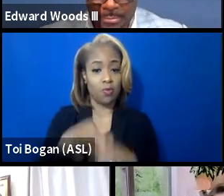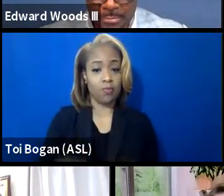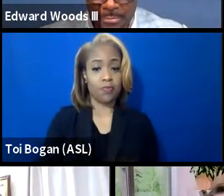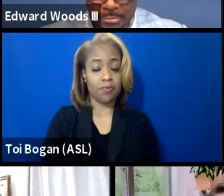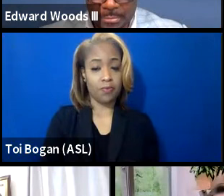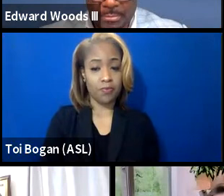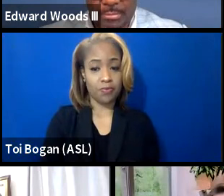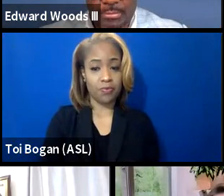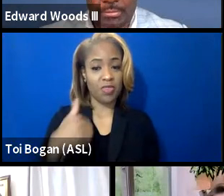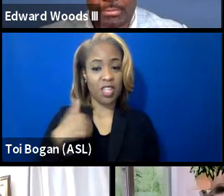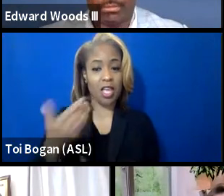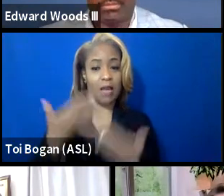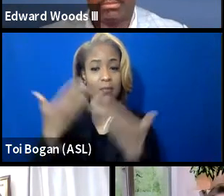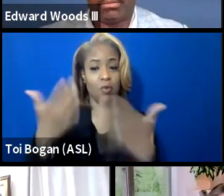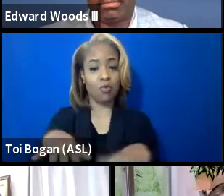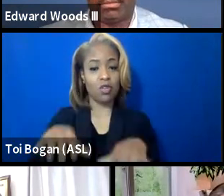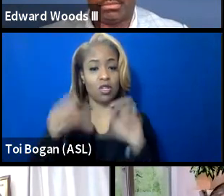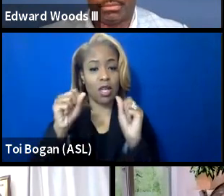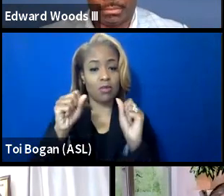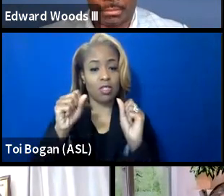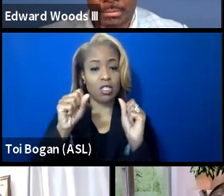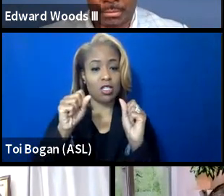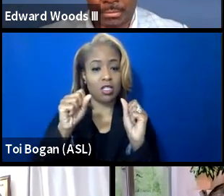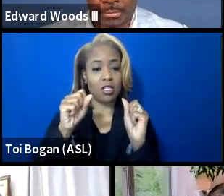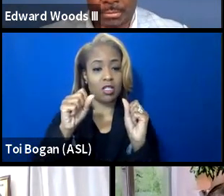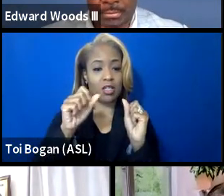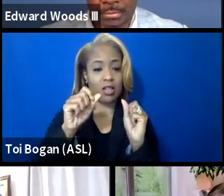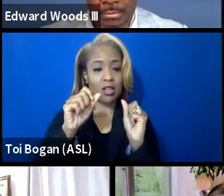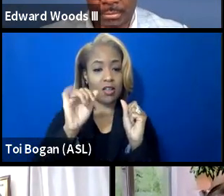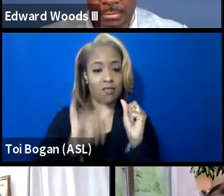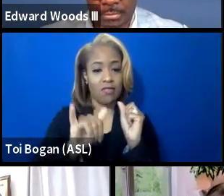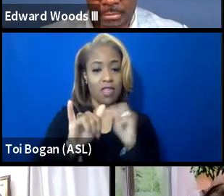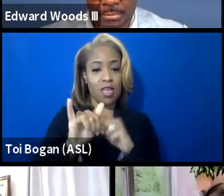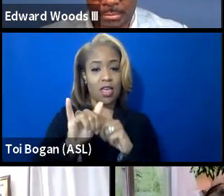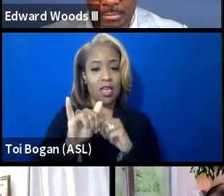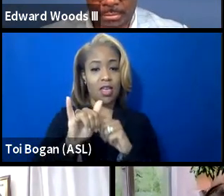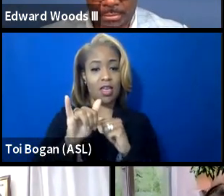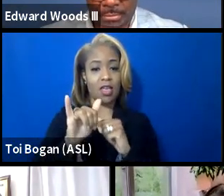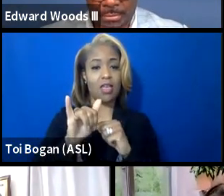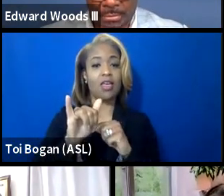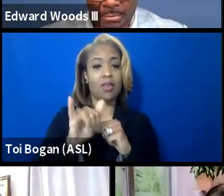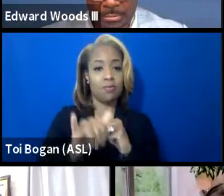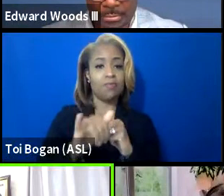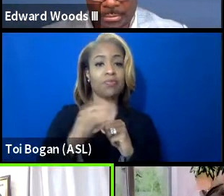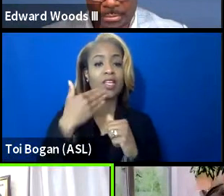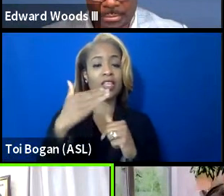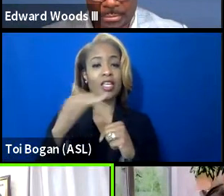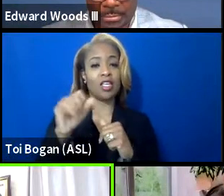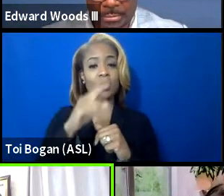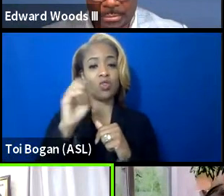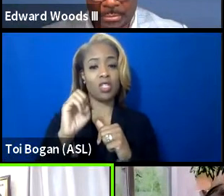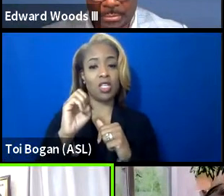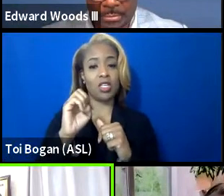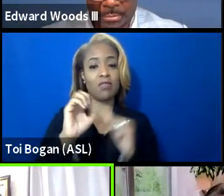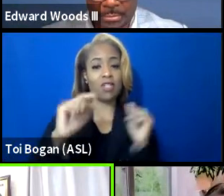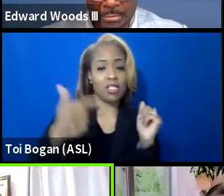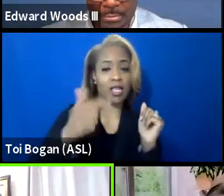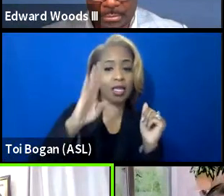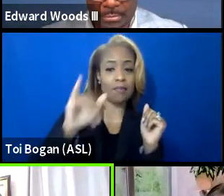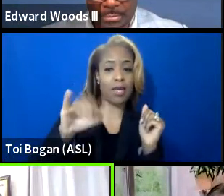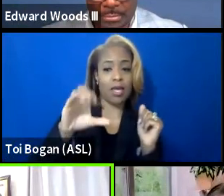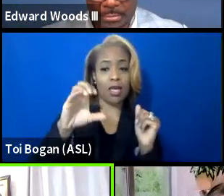Thank you, Julianne. I move the adoption of the resolution. Thank you, Steve. And it's been seconded by Cynthia